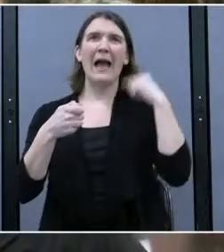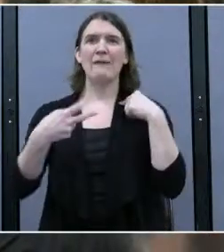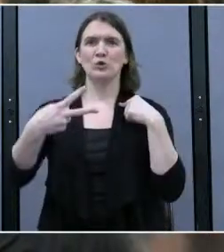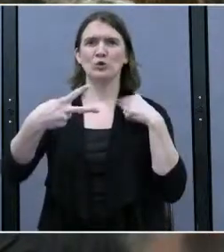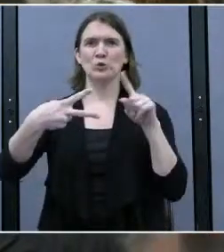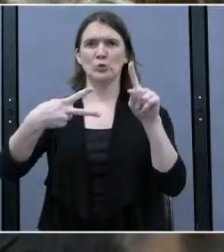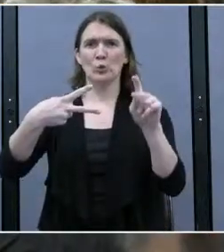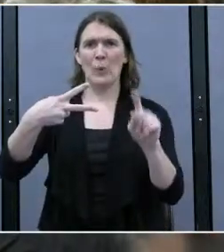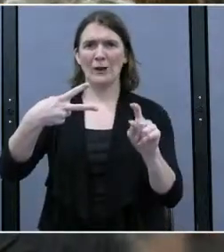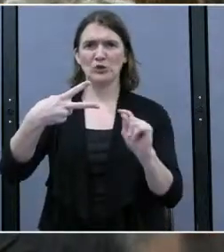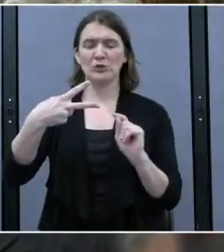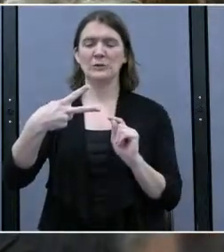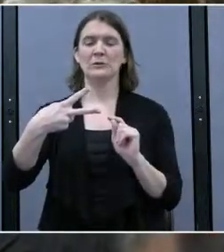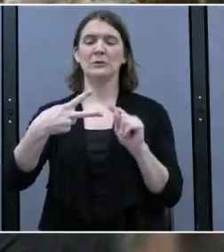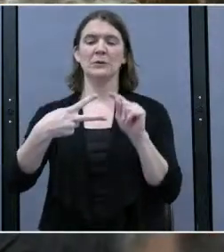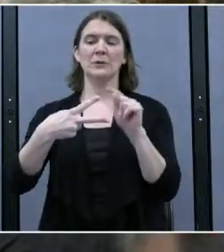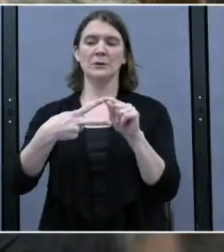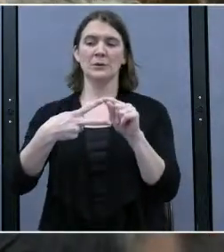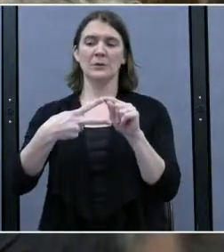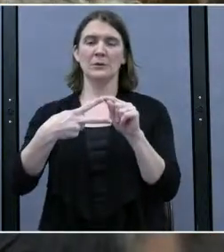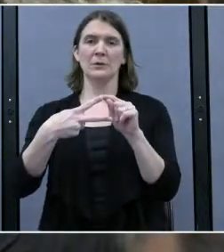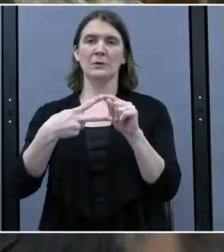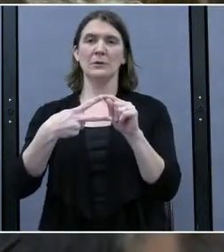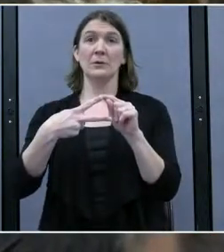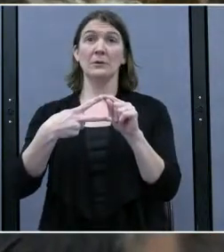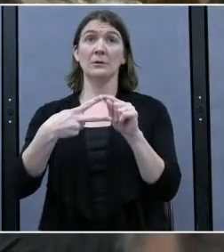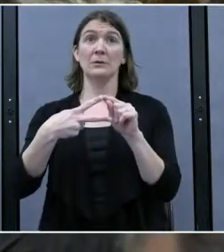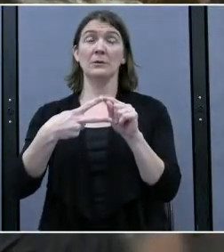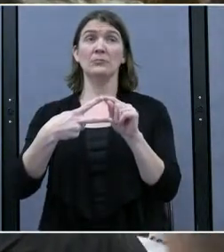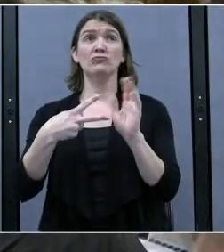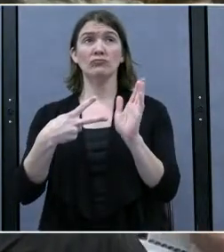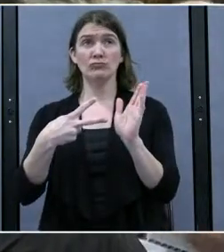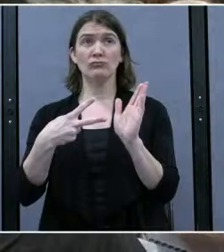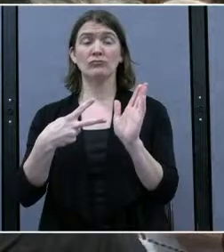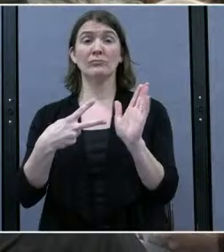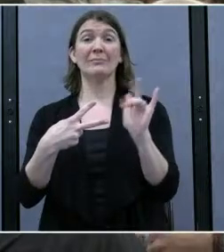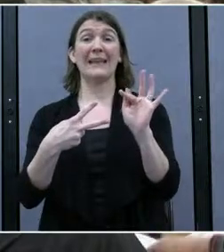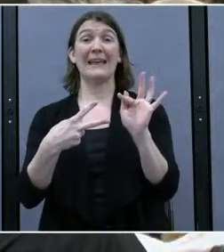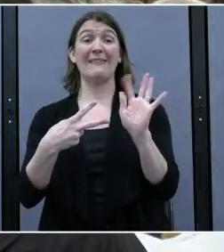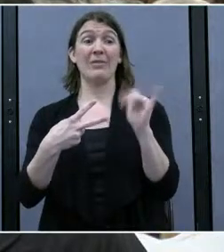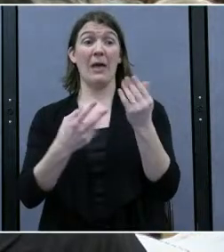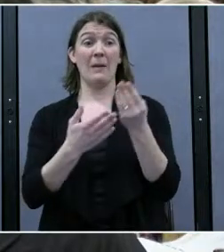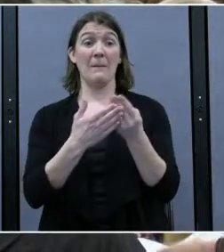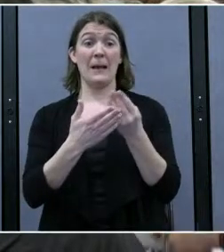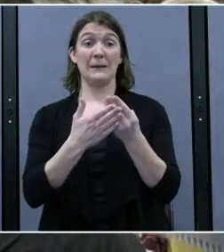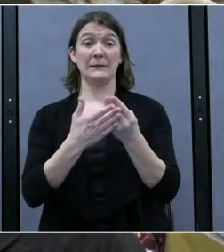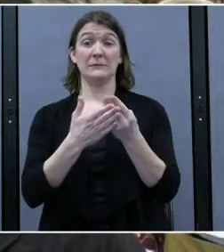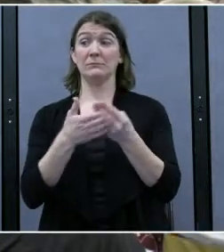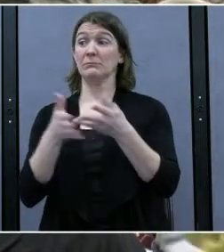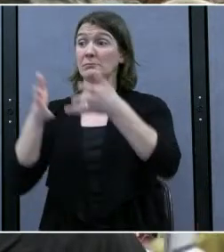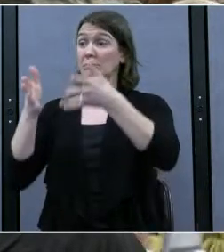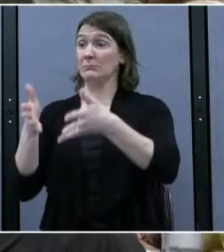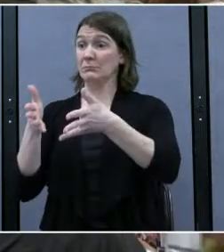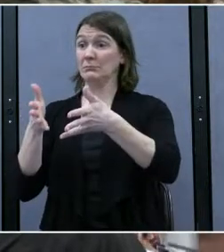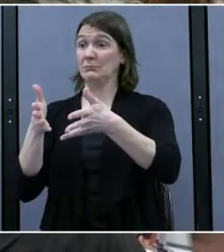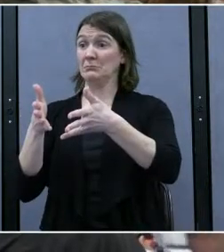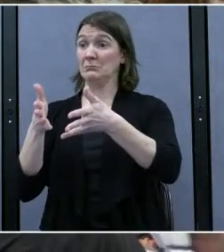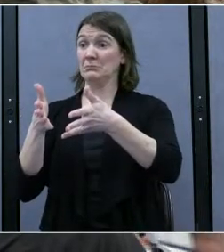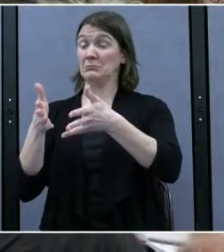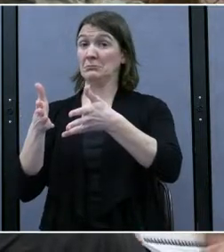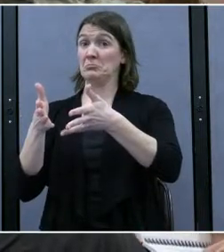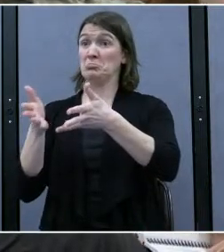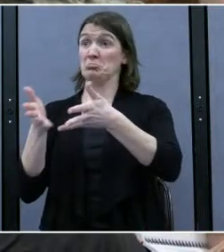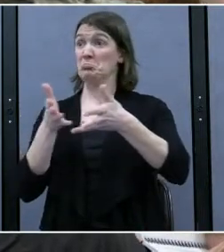Yeah. So if the funding that is assigned, the balance is preferred, the